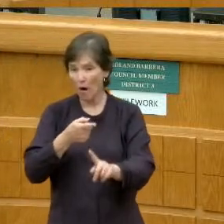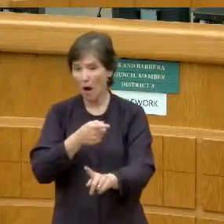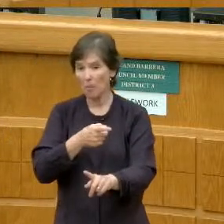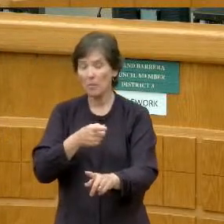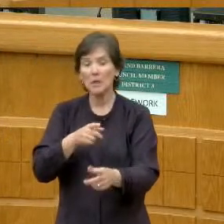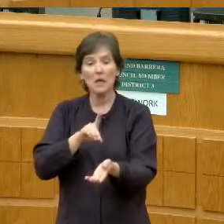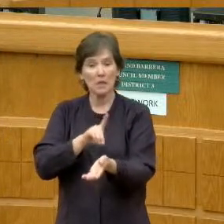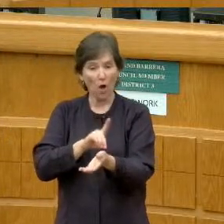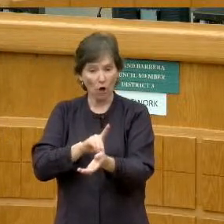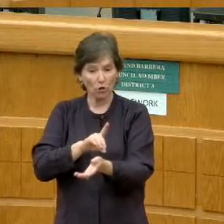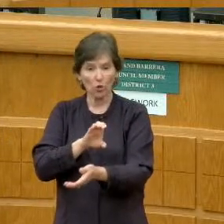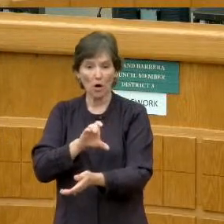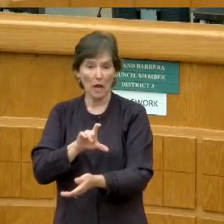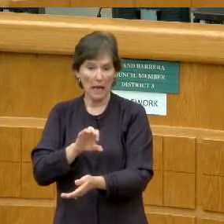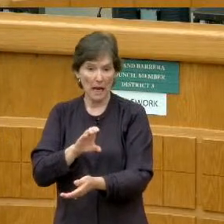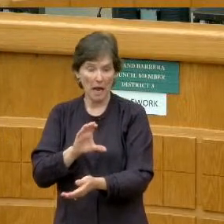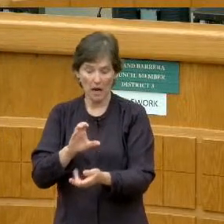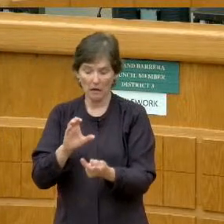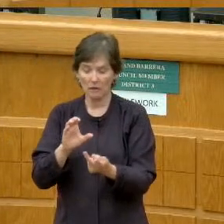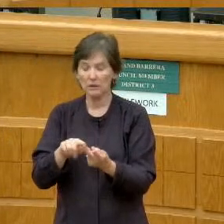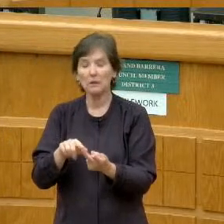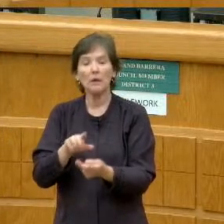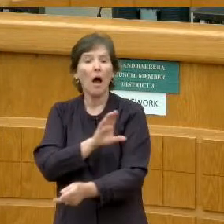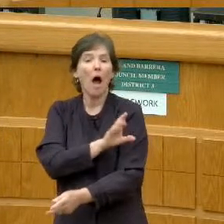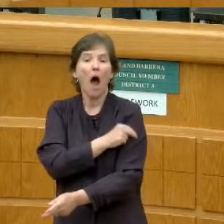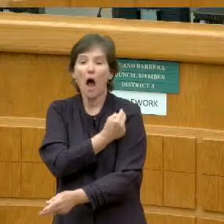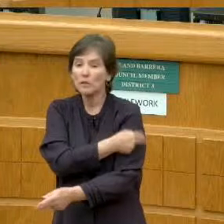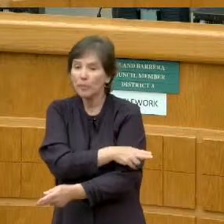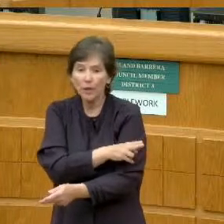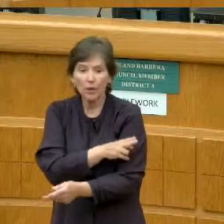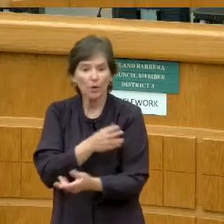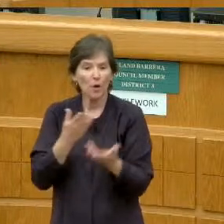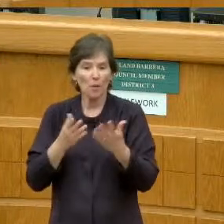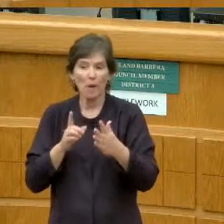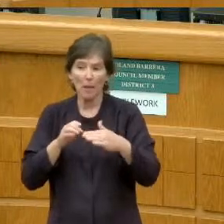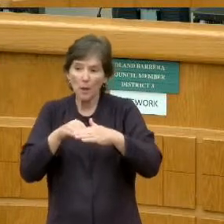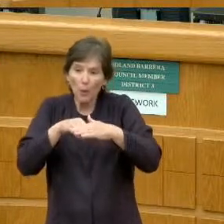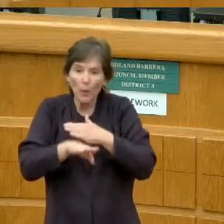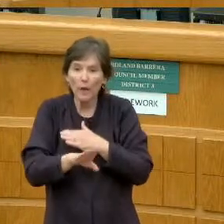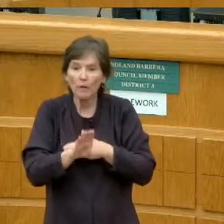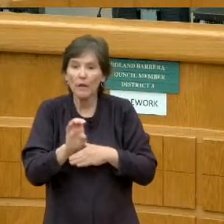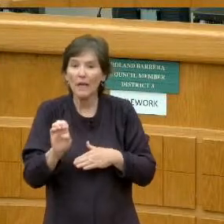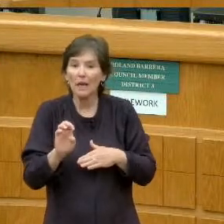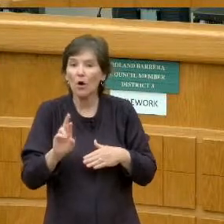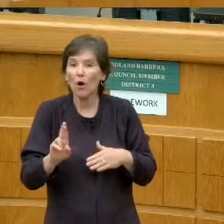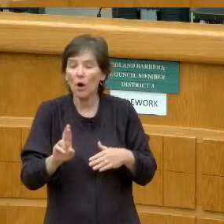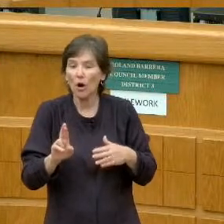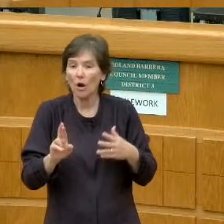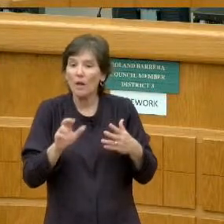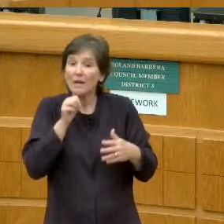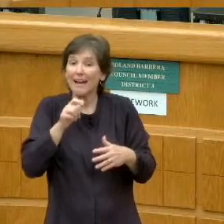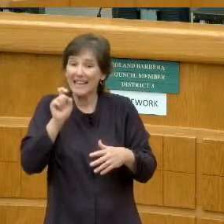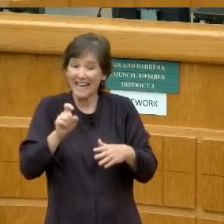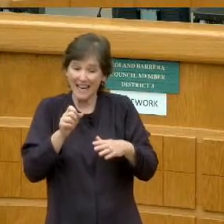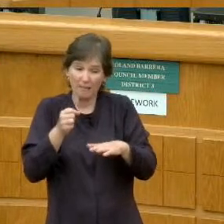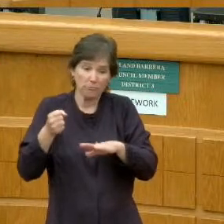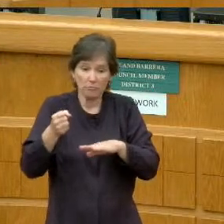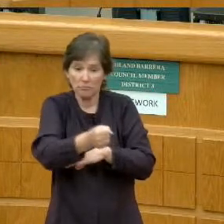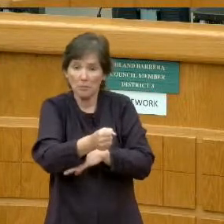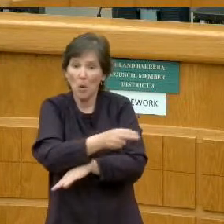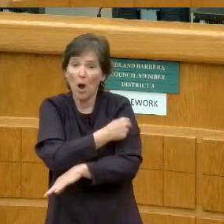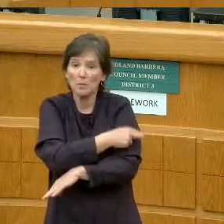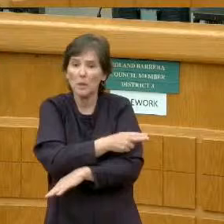after you tested positive. You could be referred by a hospital because you've come to the emergency room, but perhaps you don't